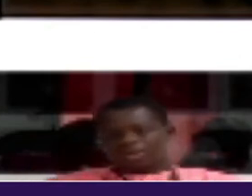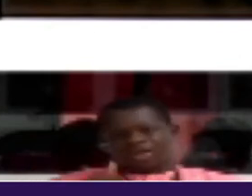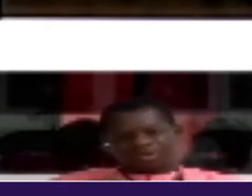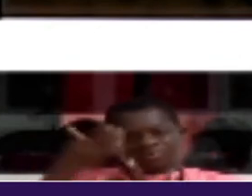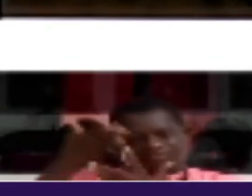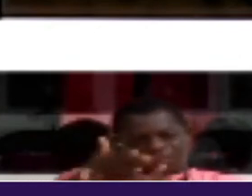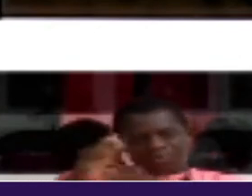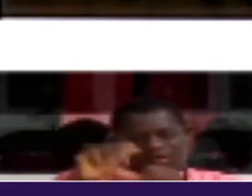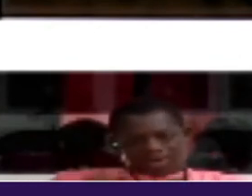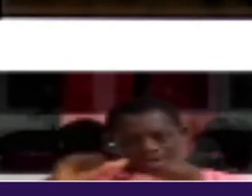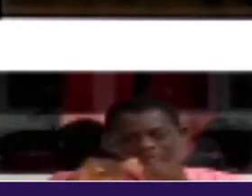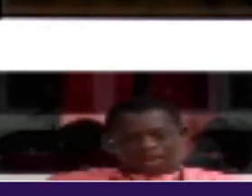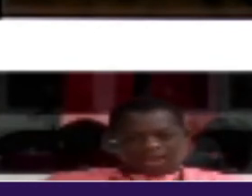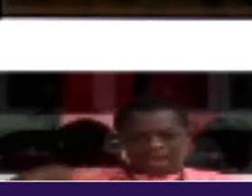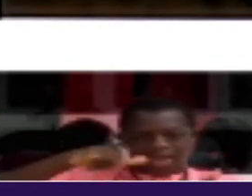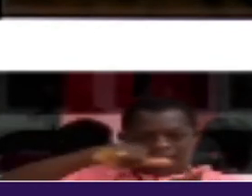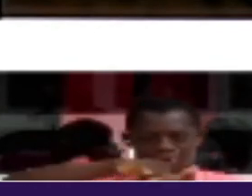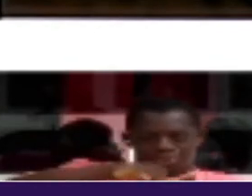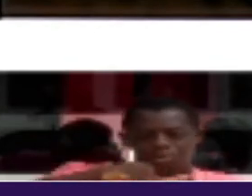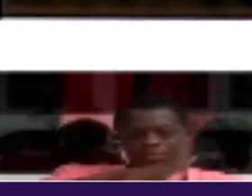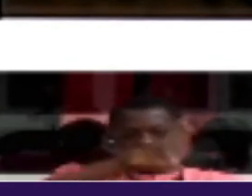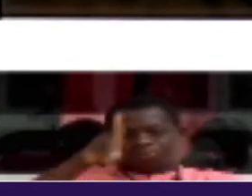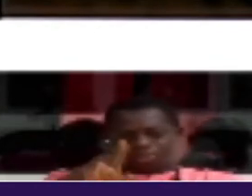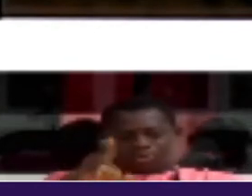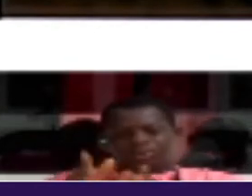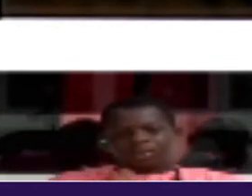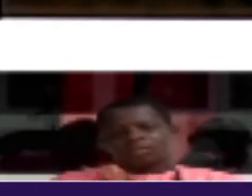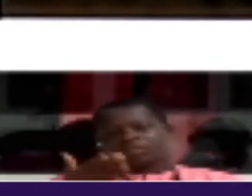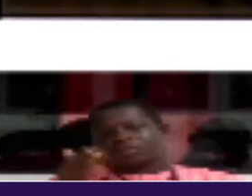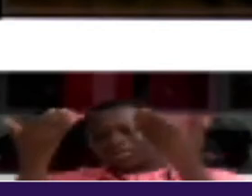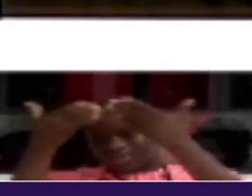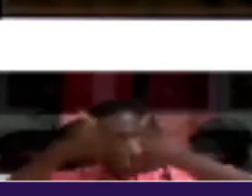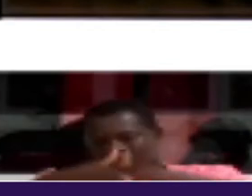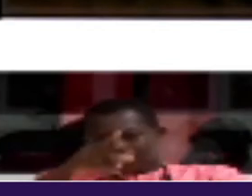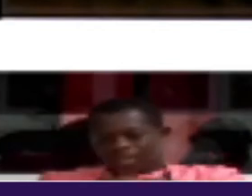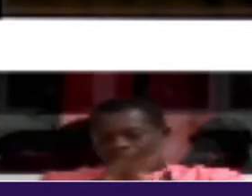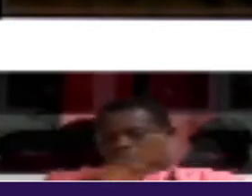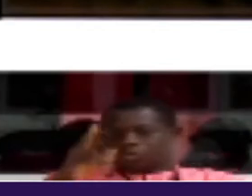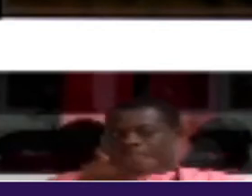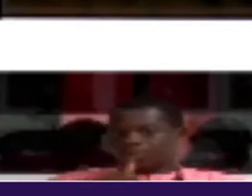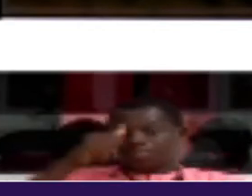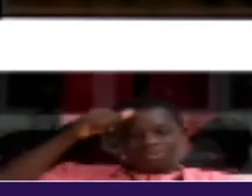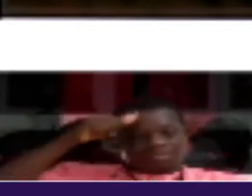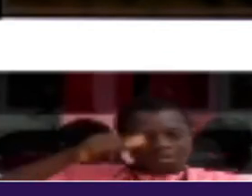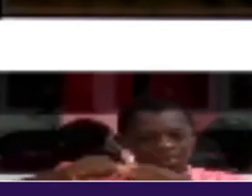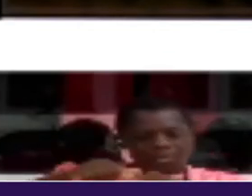the airport. Well, that was nighttime. Maybe you cannot have a reference to recognize it, but I know that it's